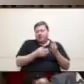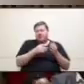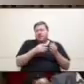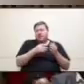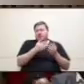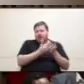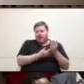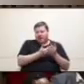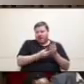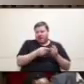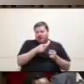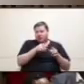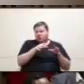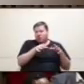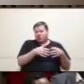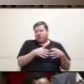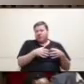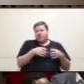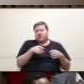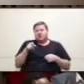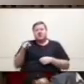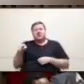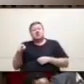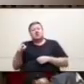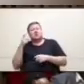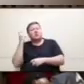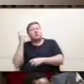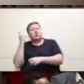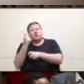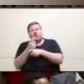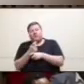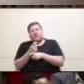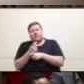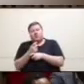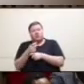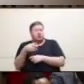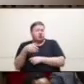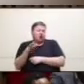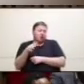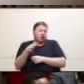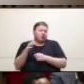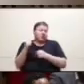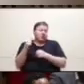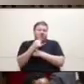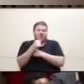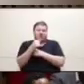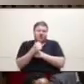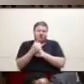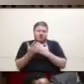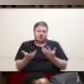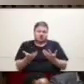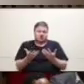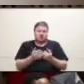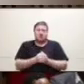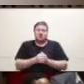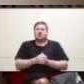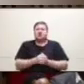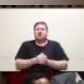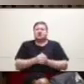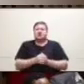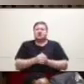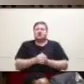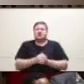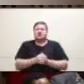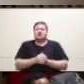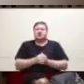other one, they still did not refuse to vacate the office. Okay, all right. So let's not call